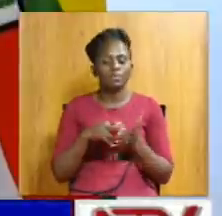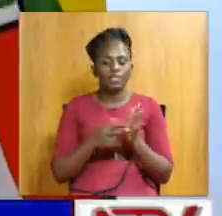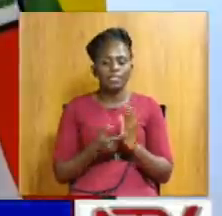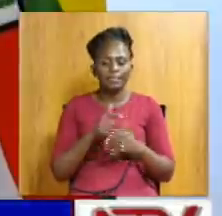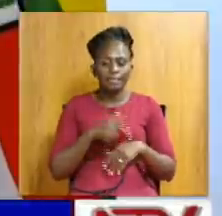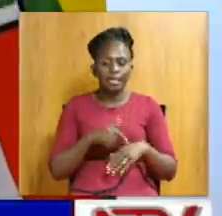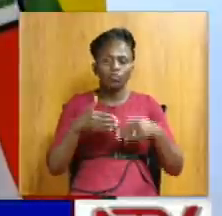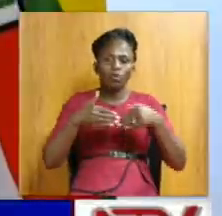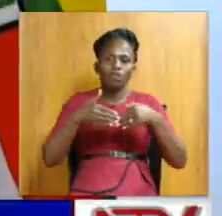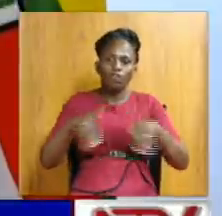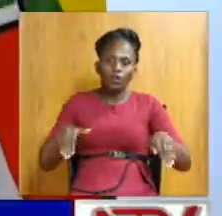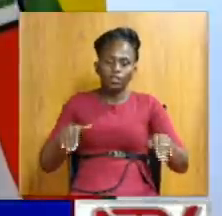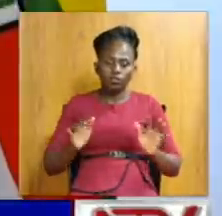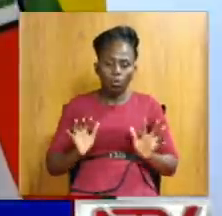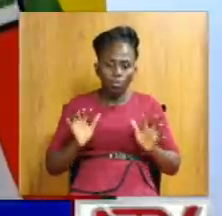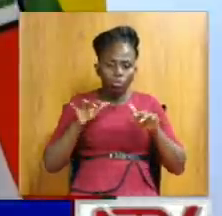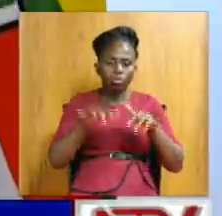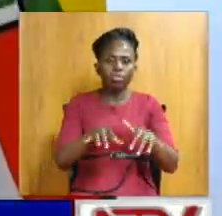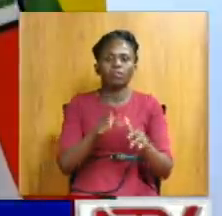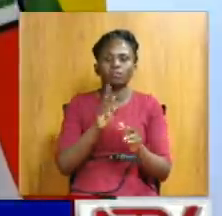avoiding congregating